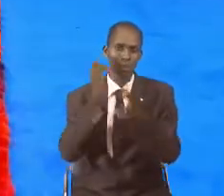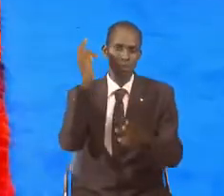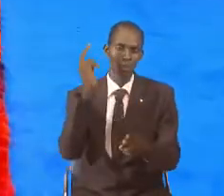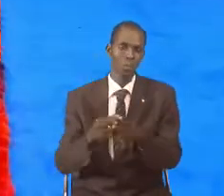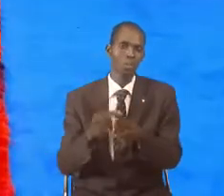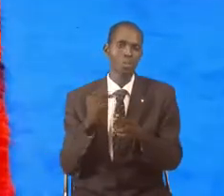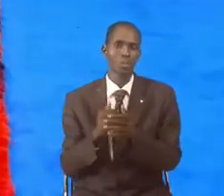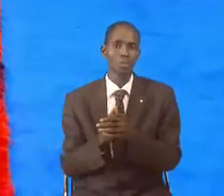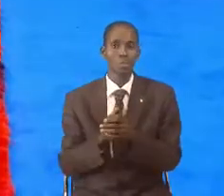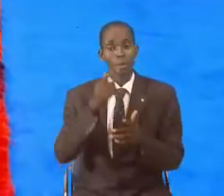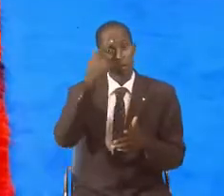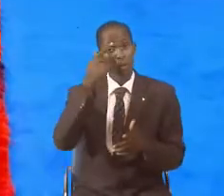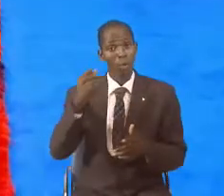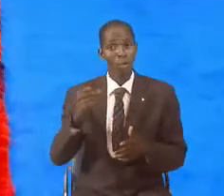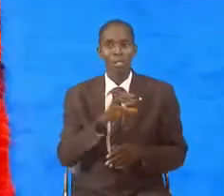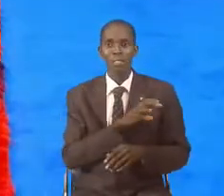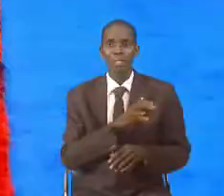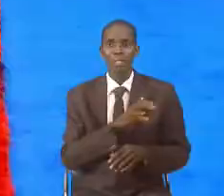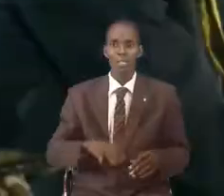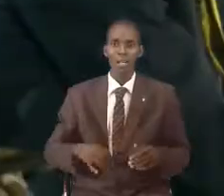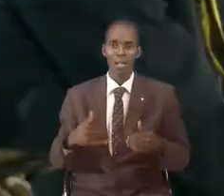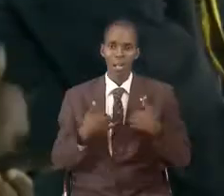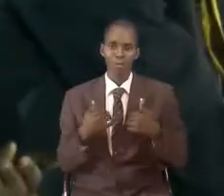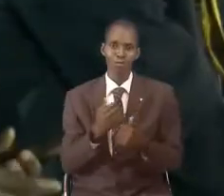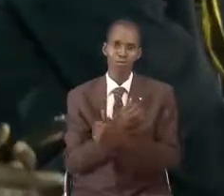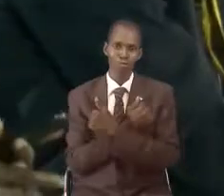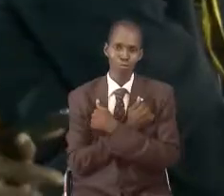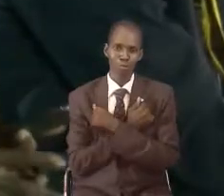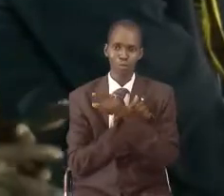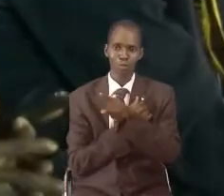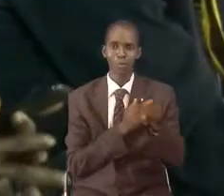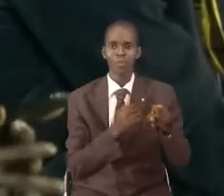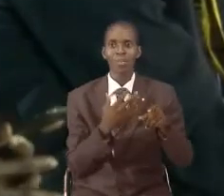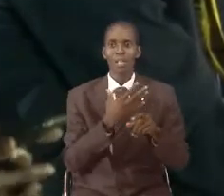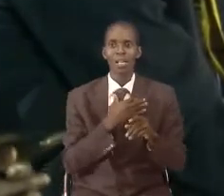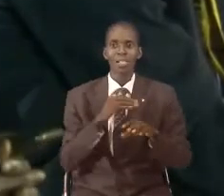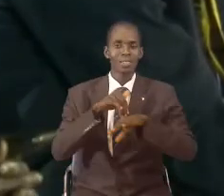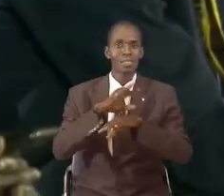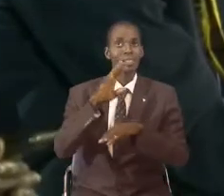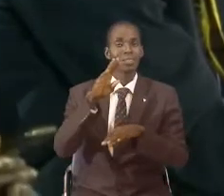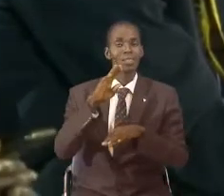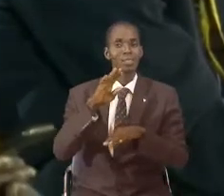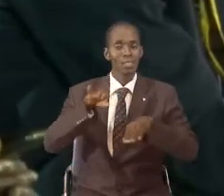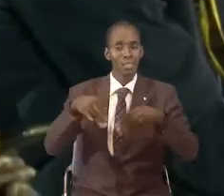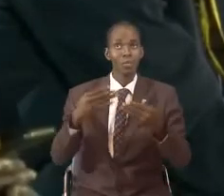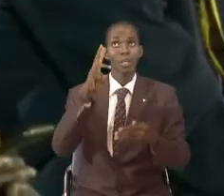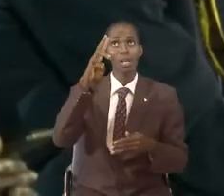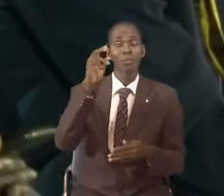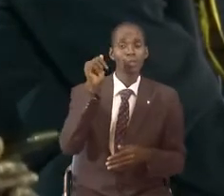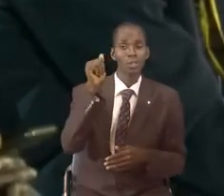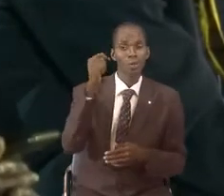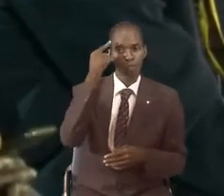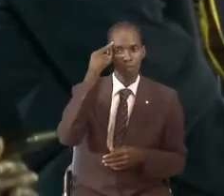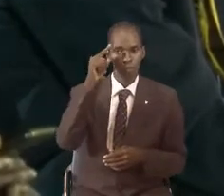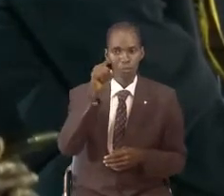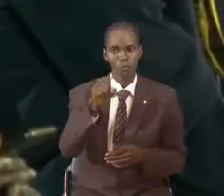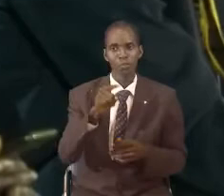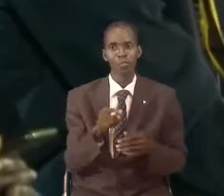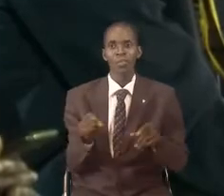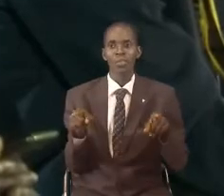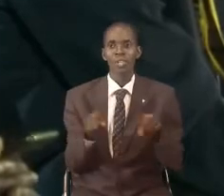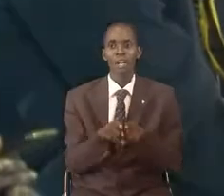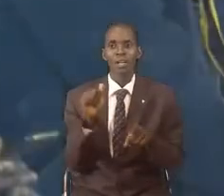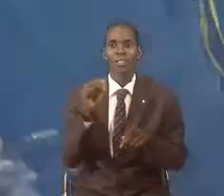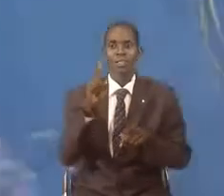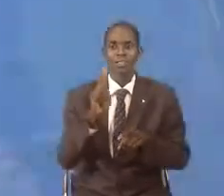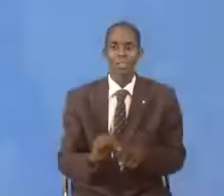other people anymore in Jesus' name. Because Christ has loved you and he has given